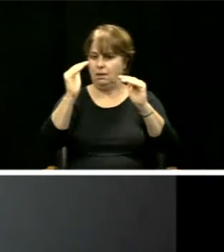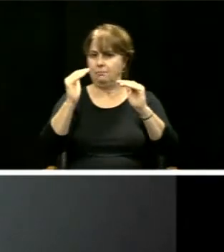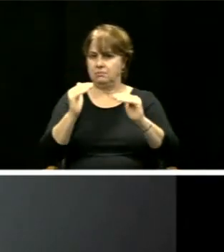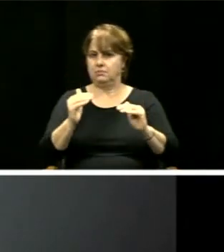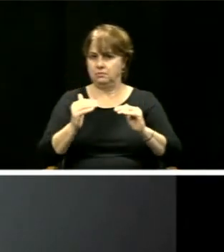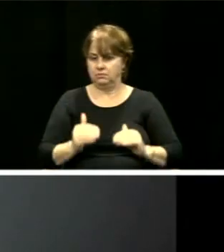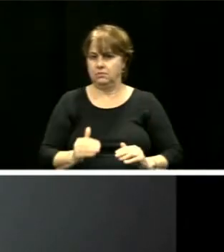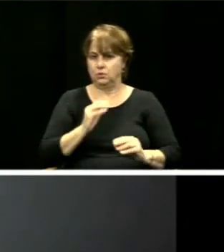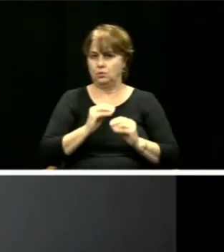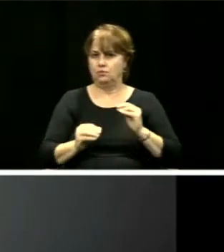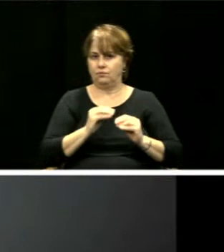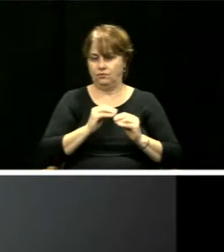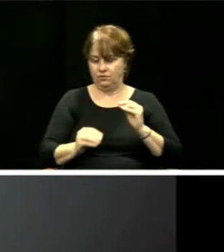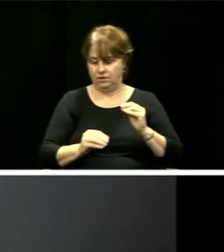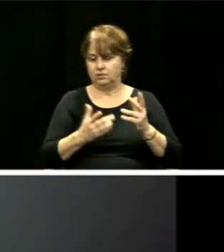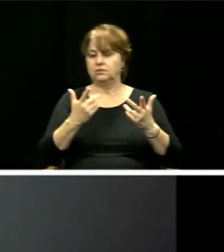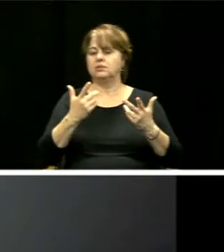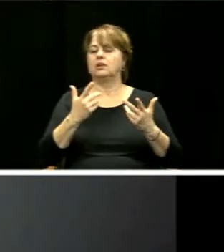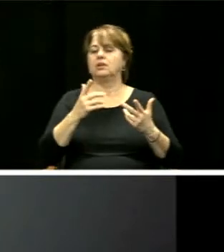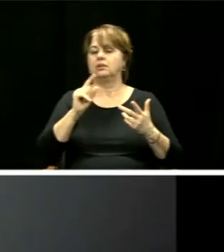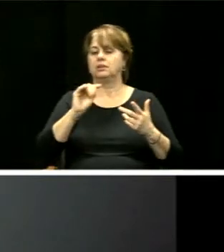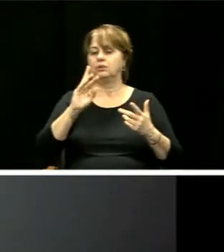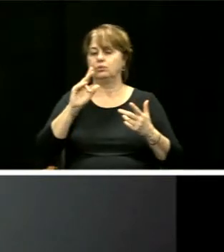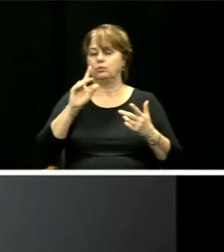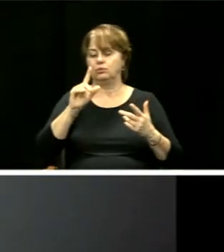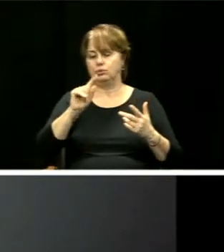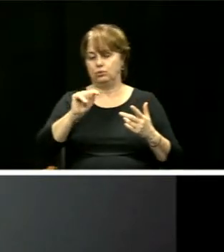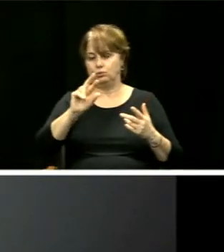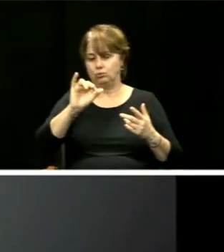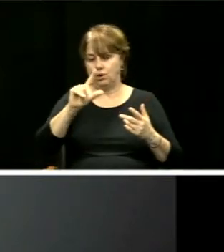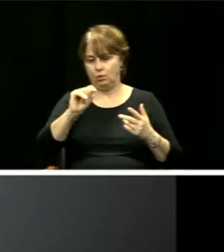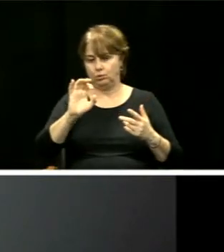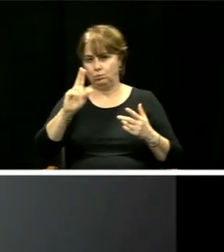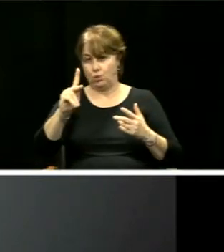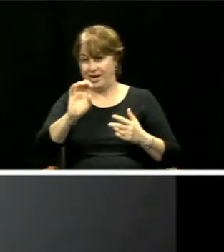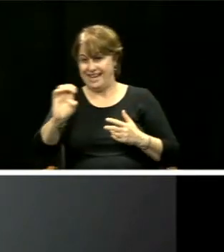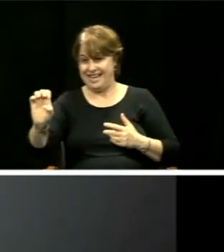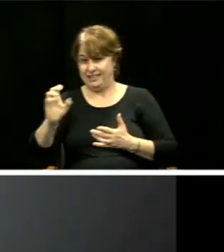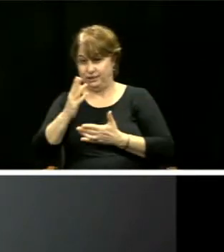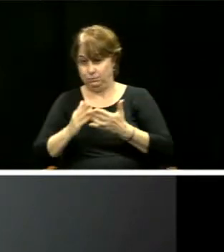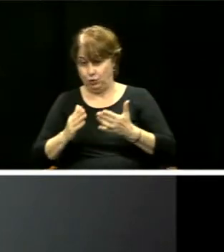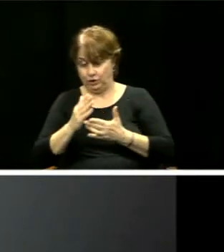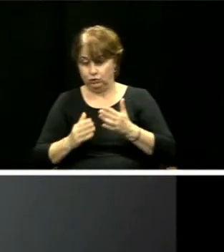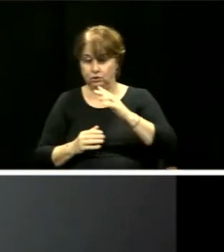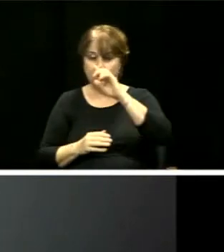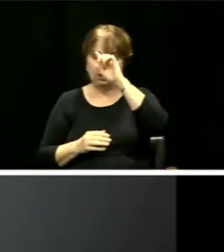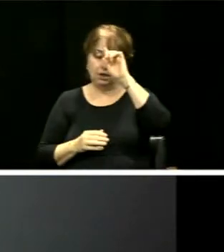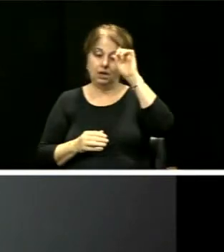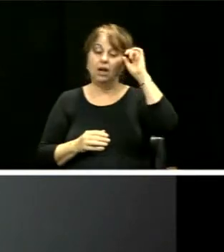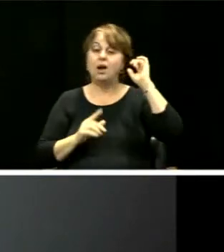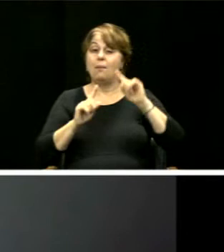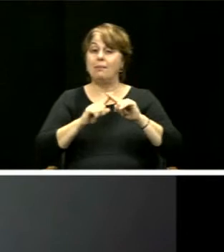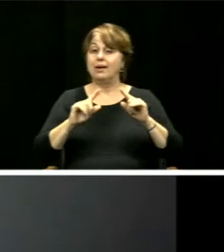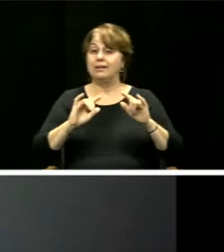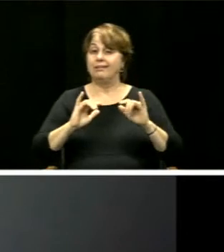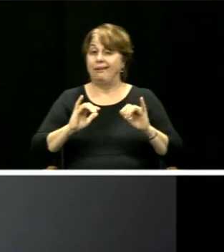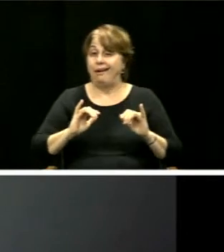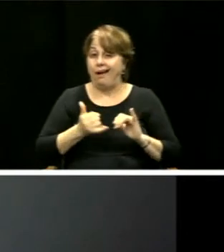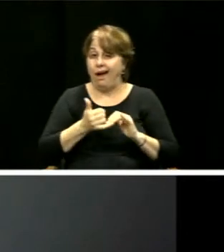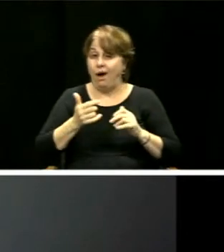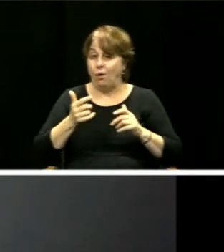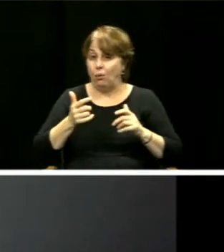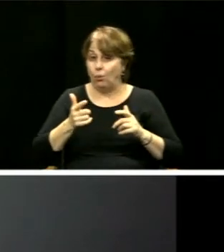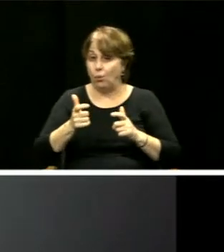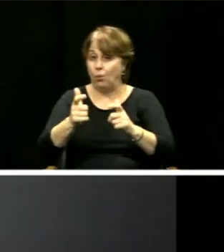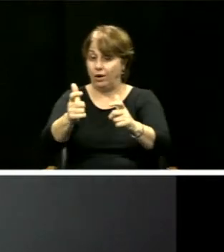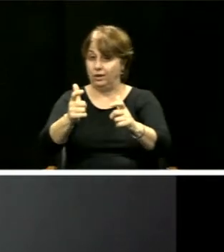fixing the culverts for the Trout Brook East Branch. How quickly can it be prioritized if you're just